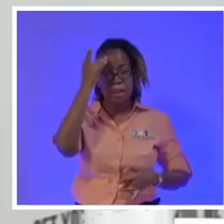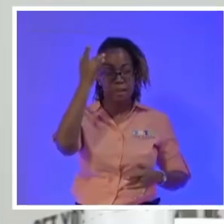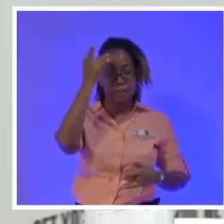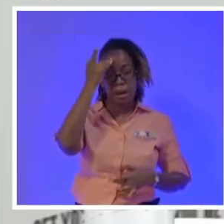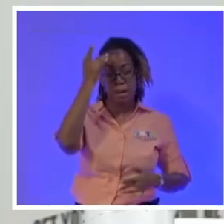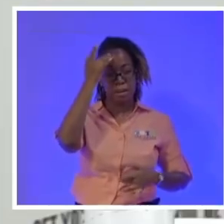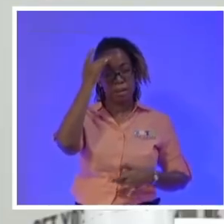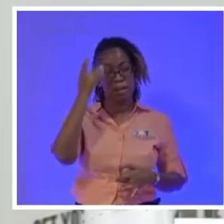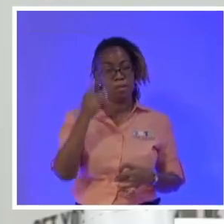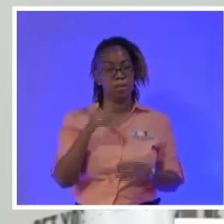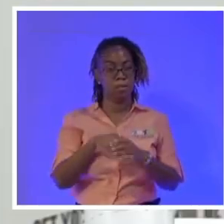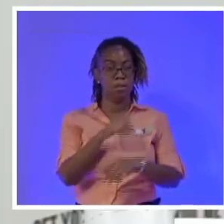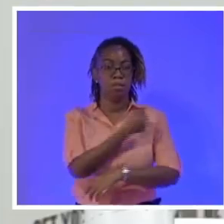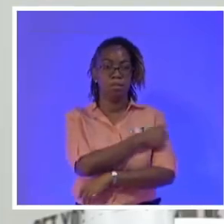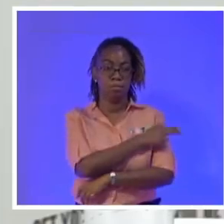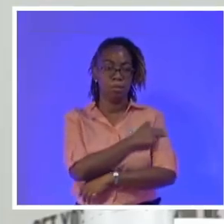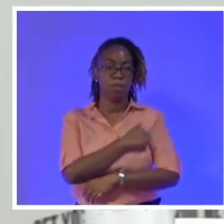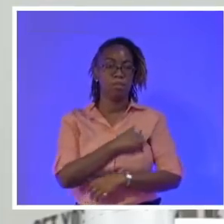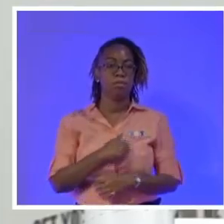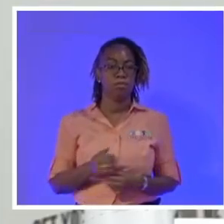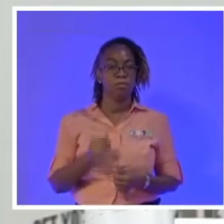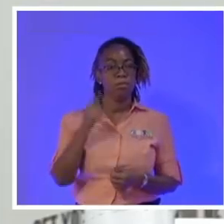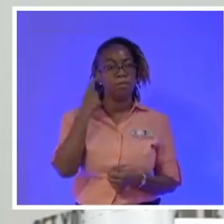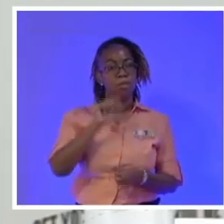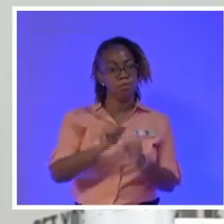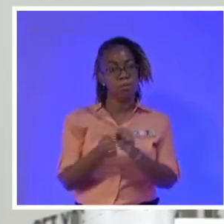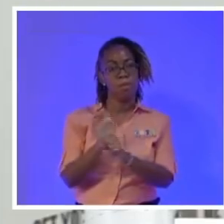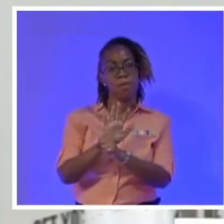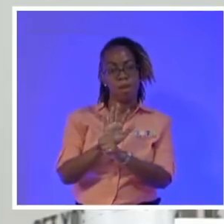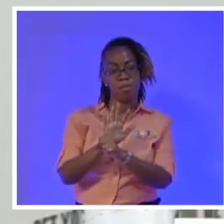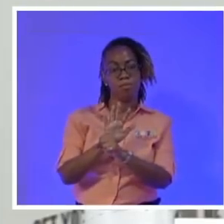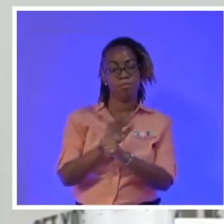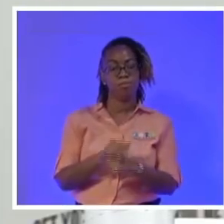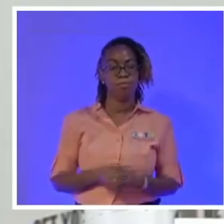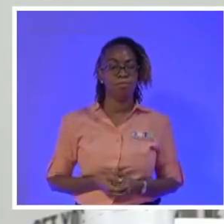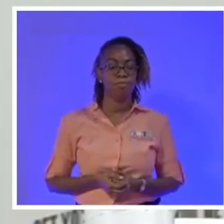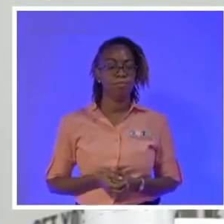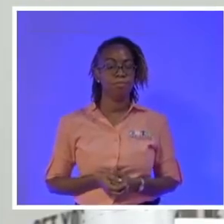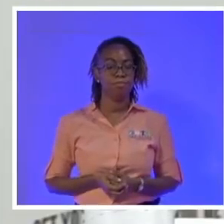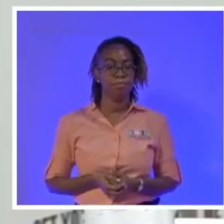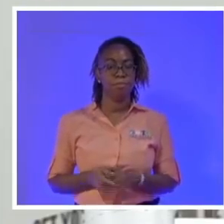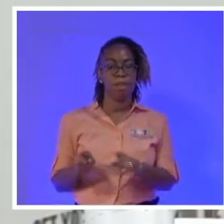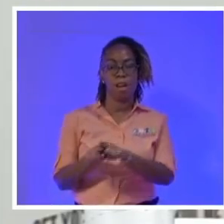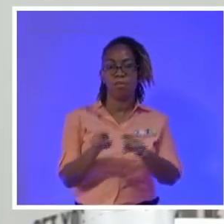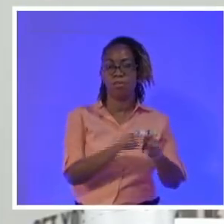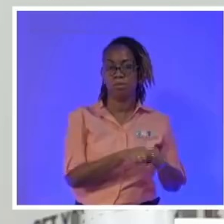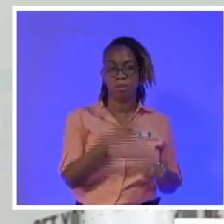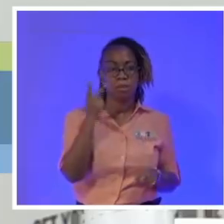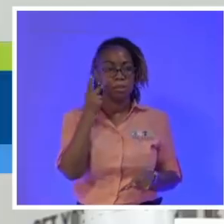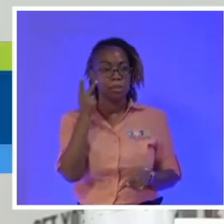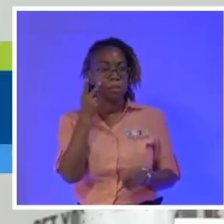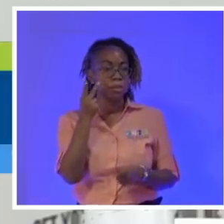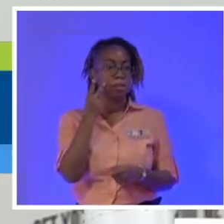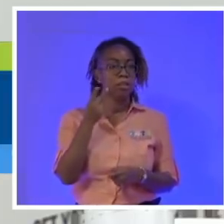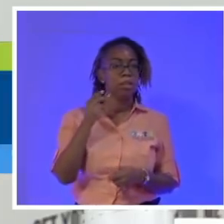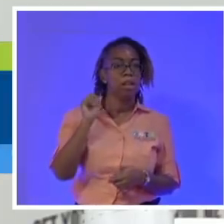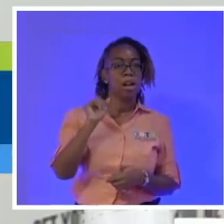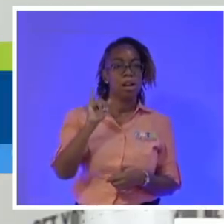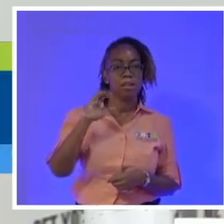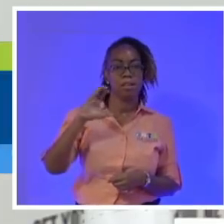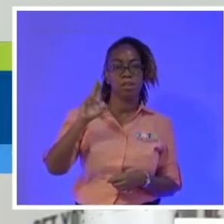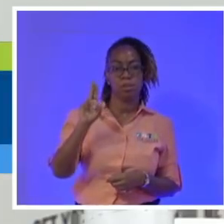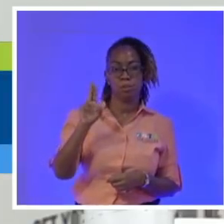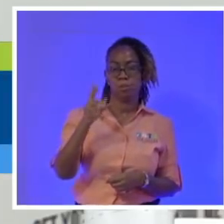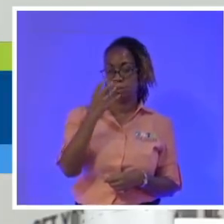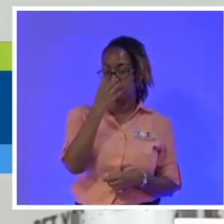patients being managed for COVID-19. We've also noticed that in the intensive care units, which